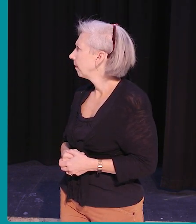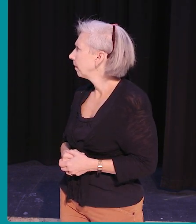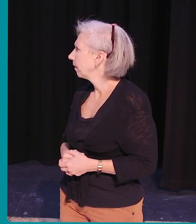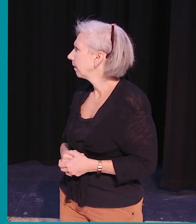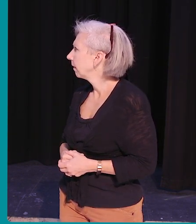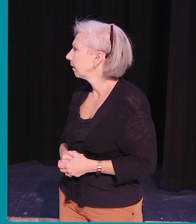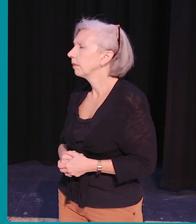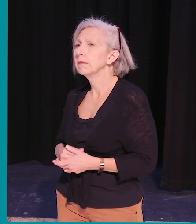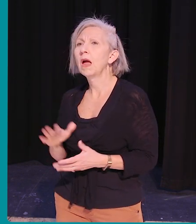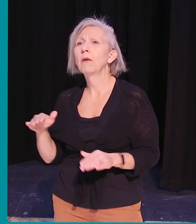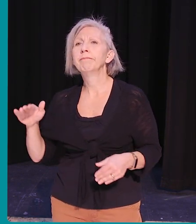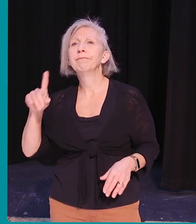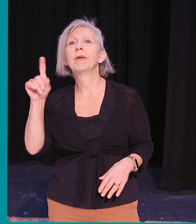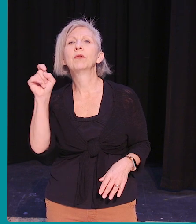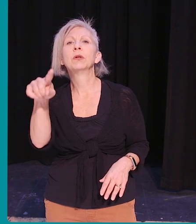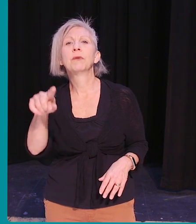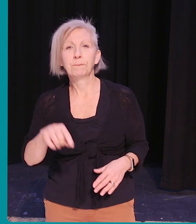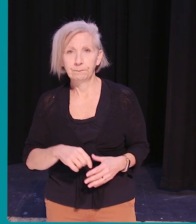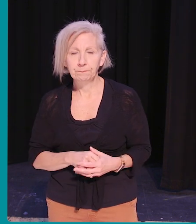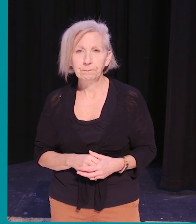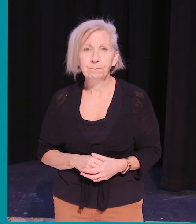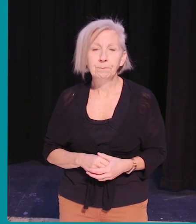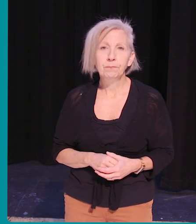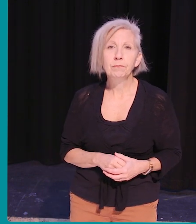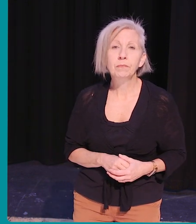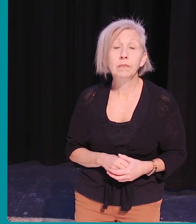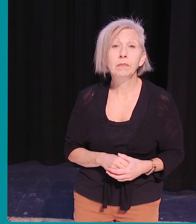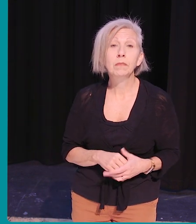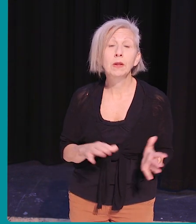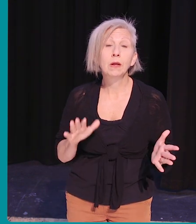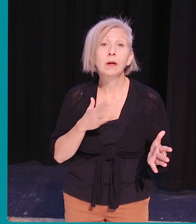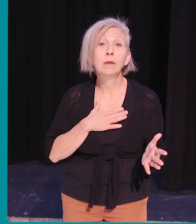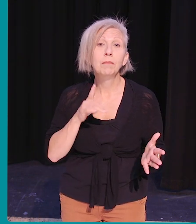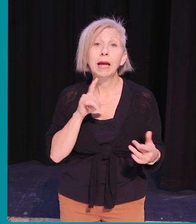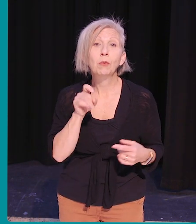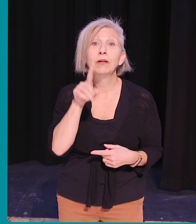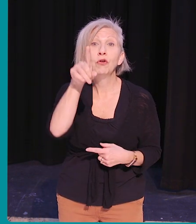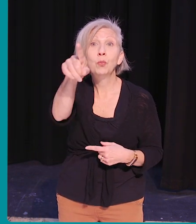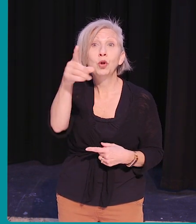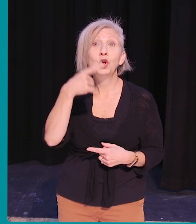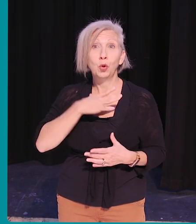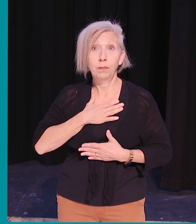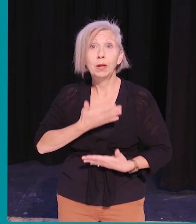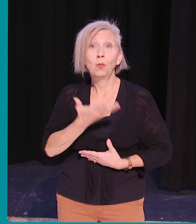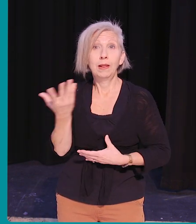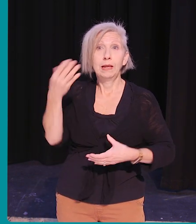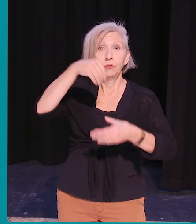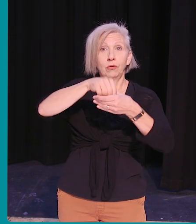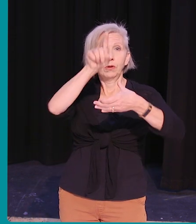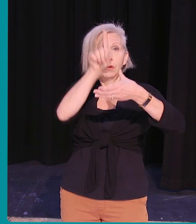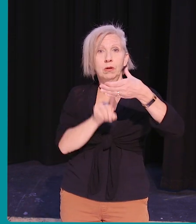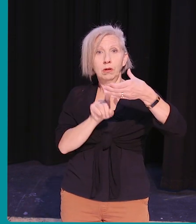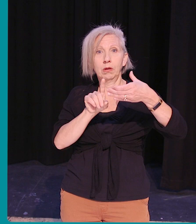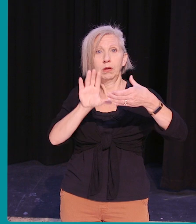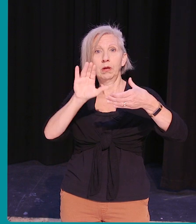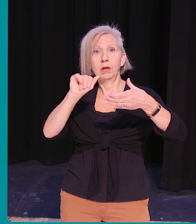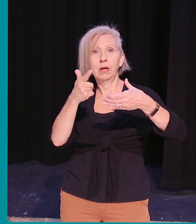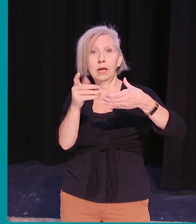All right, I got a question for you. And the question is not, would you get in the cage? The question is, how long was the